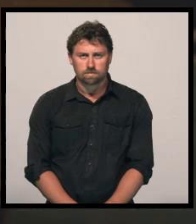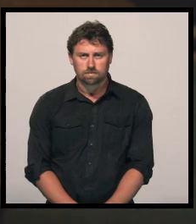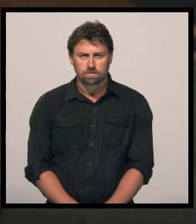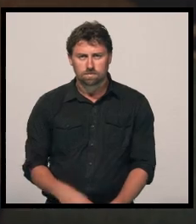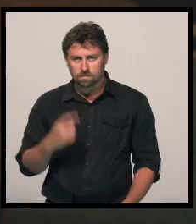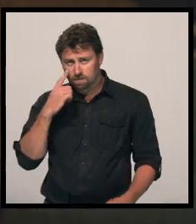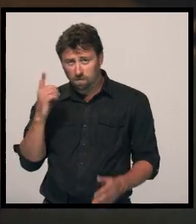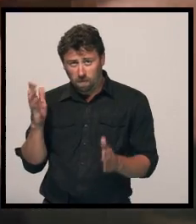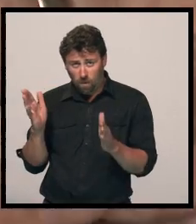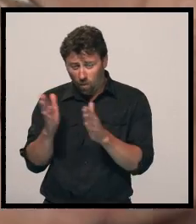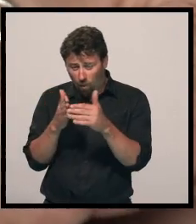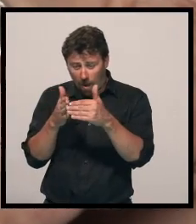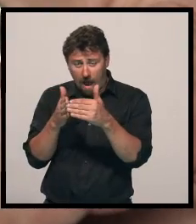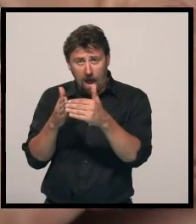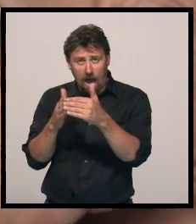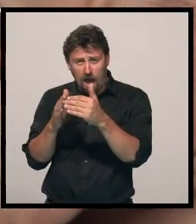right up to the edge of this corner.